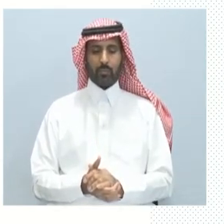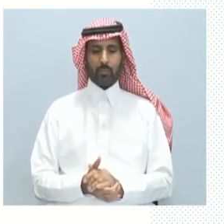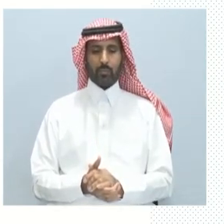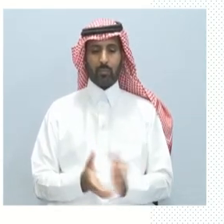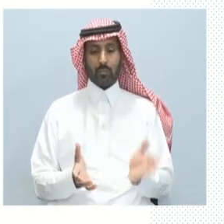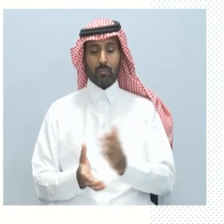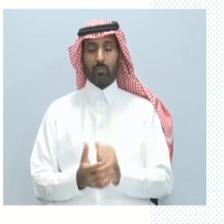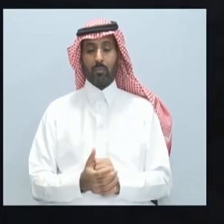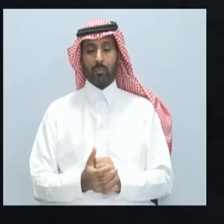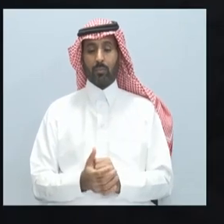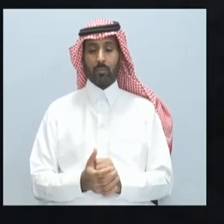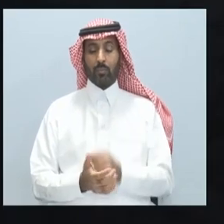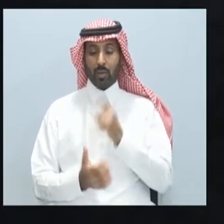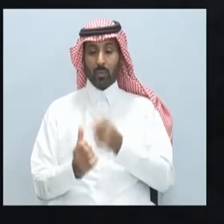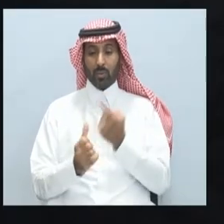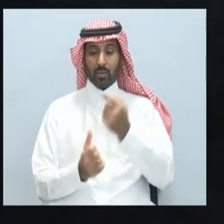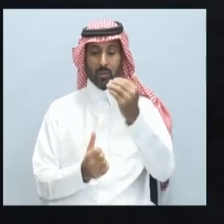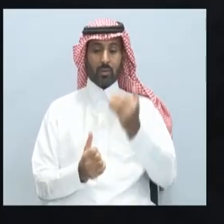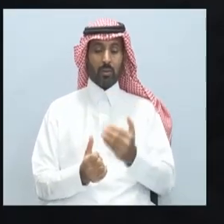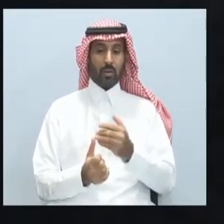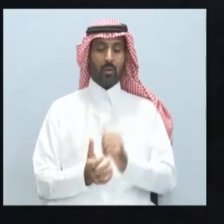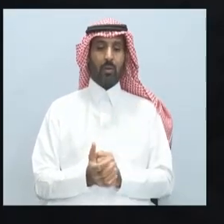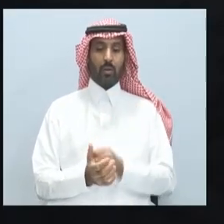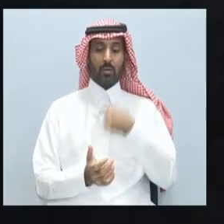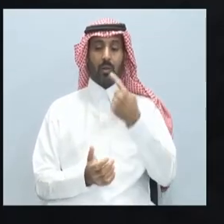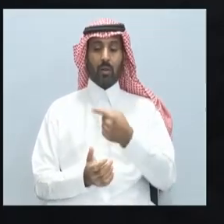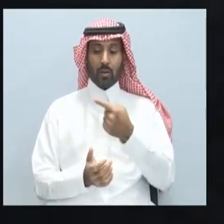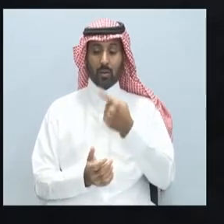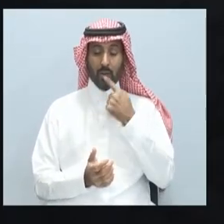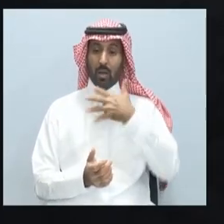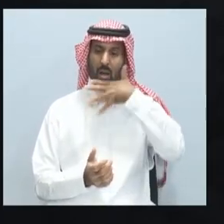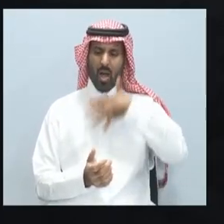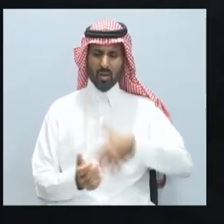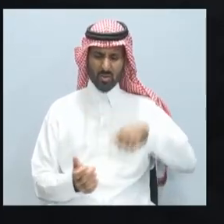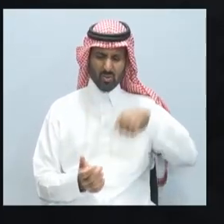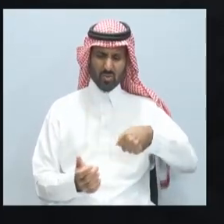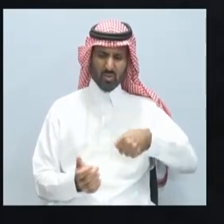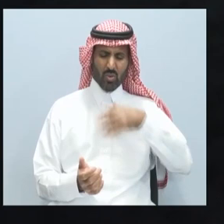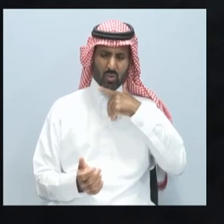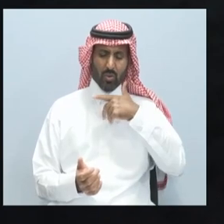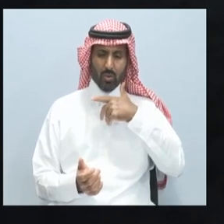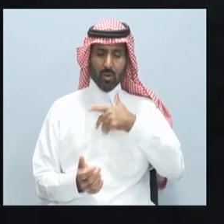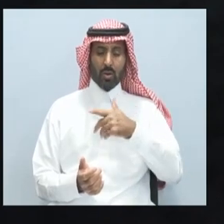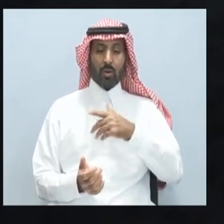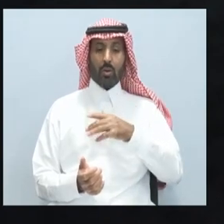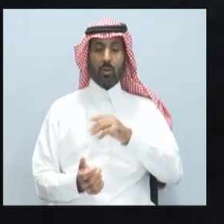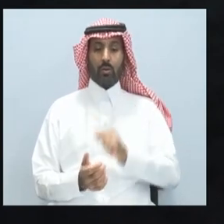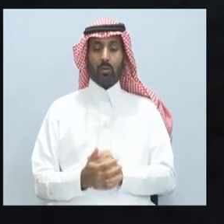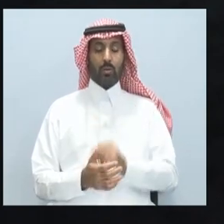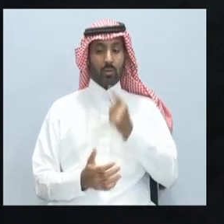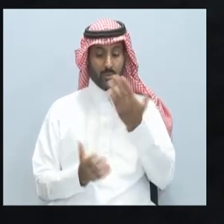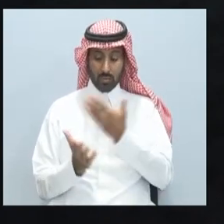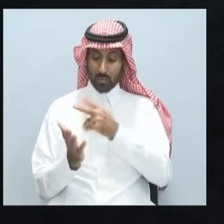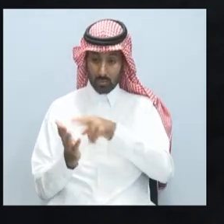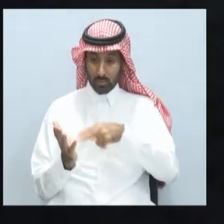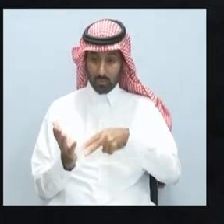So here, this is going to be the first part, just to note out that now we have the first person. So did you read from